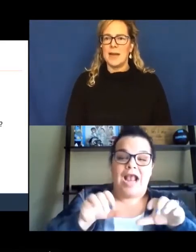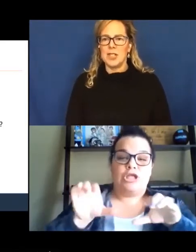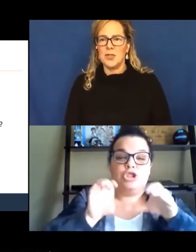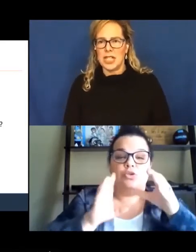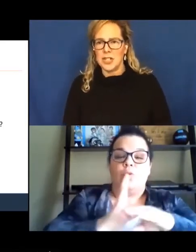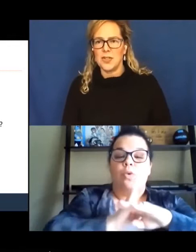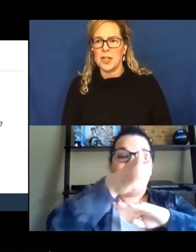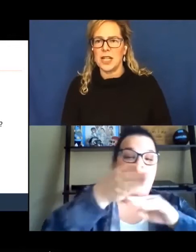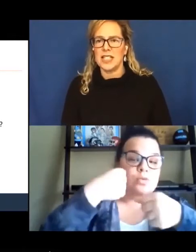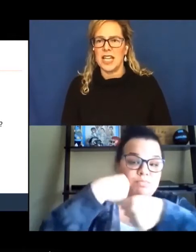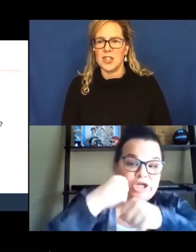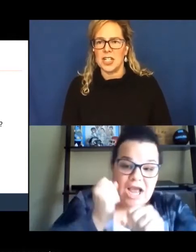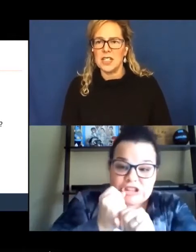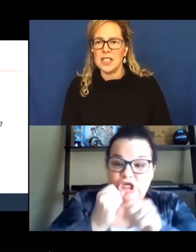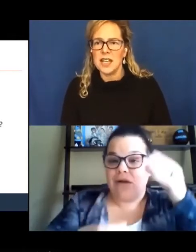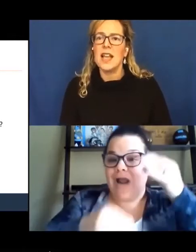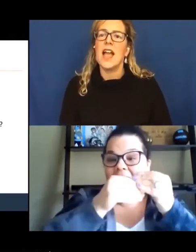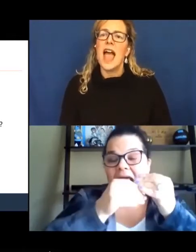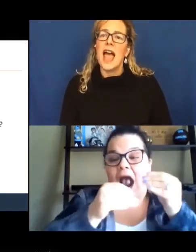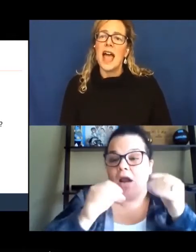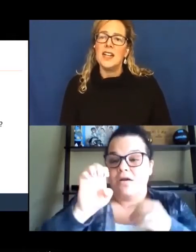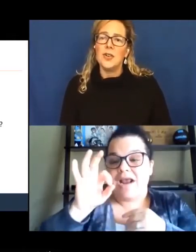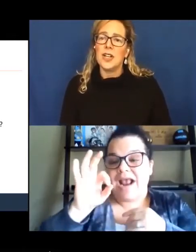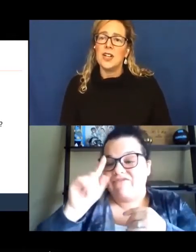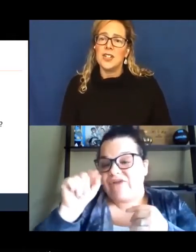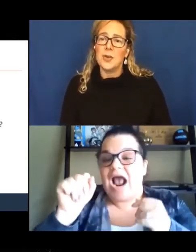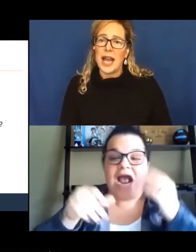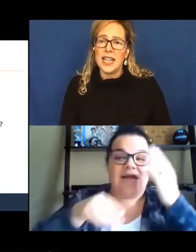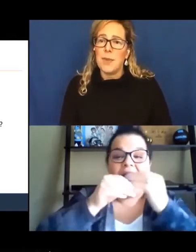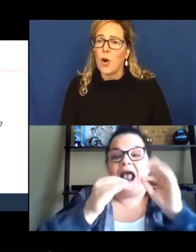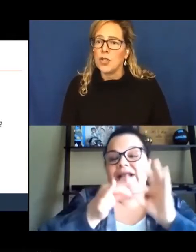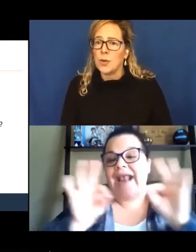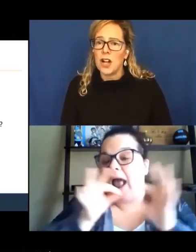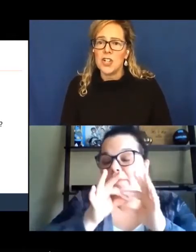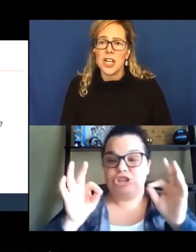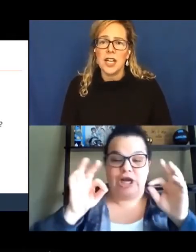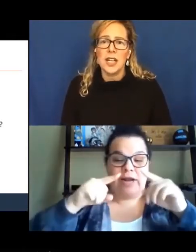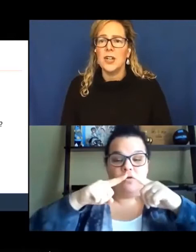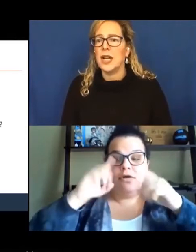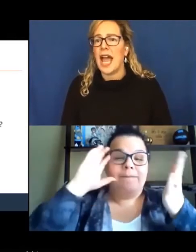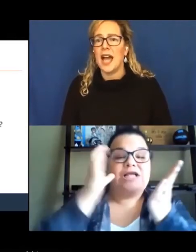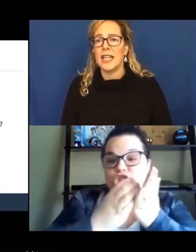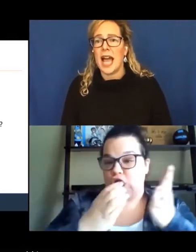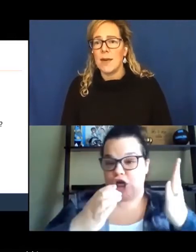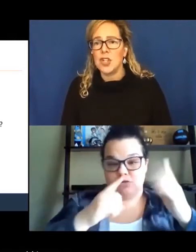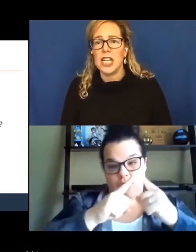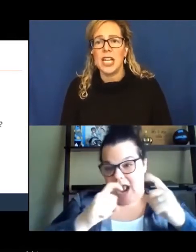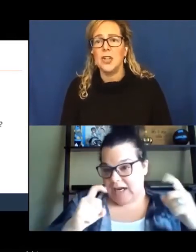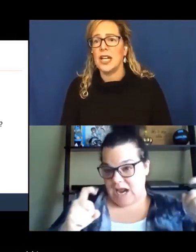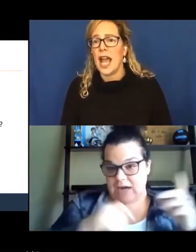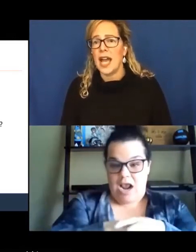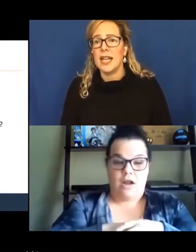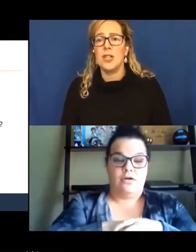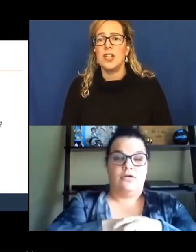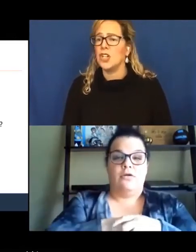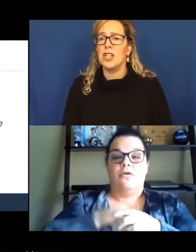as many times as you need to for the presentation. And you can do editing, post-production, you can add captioning,